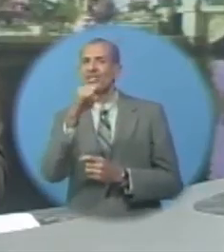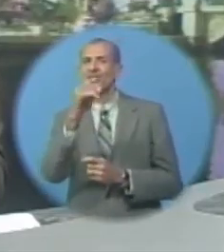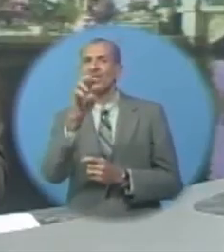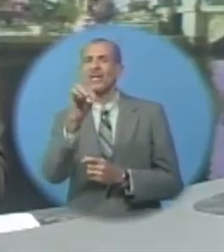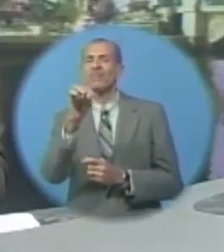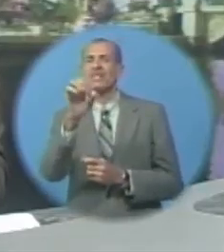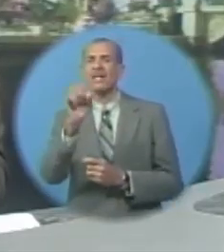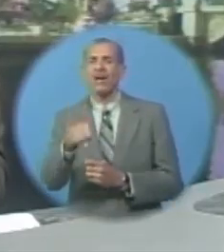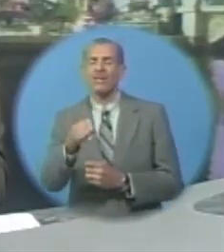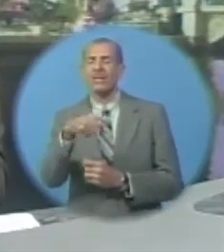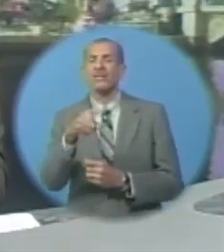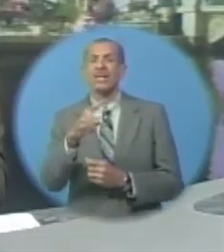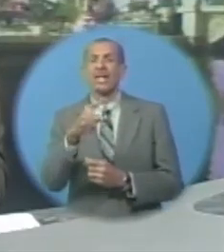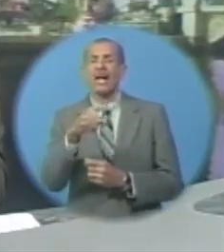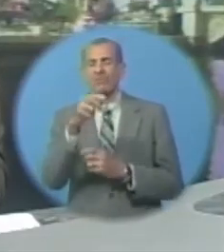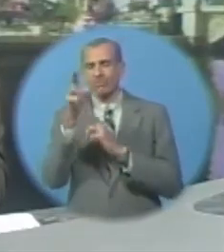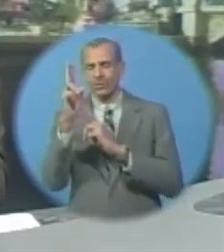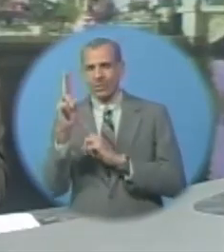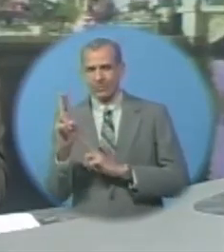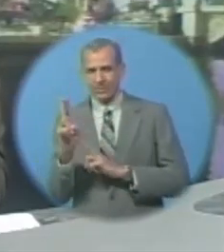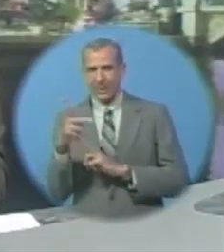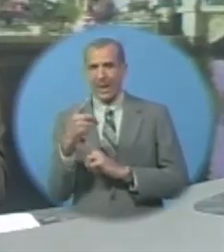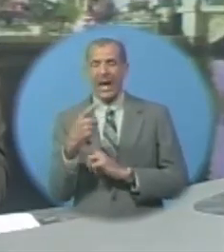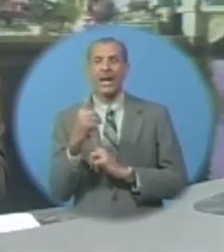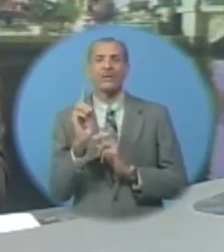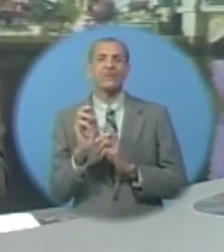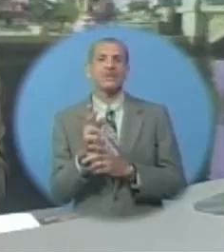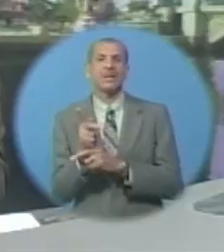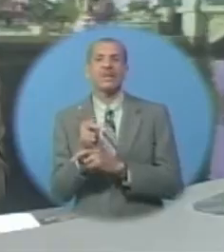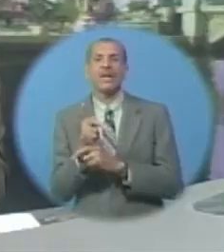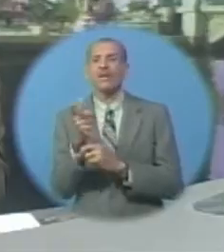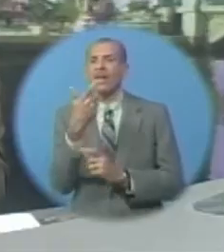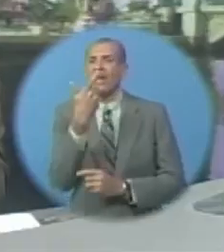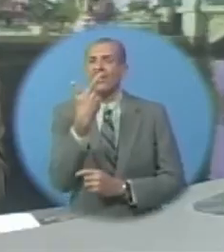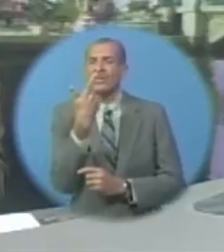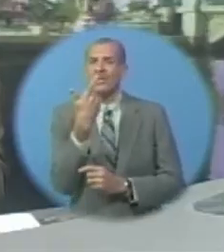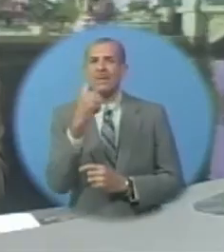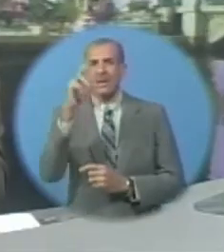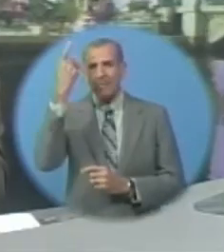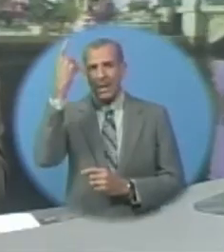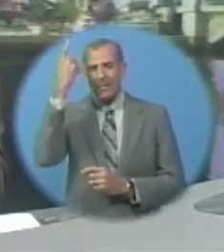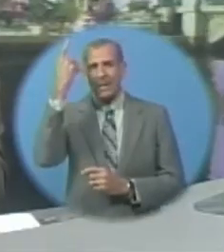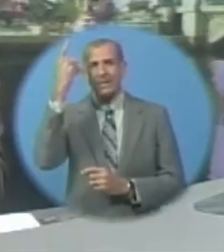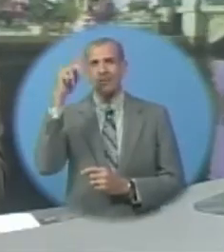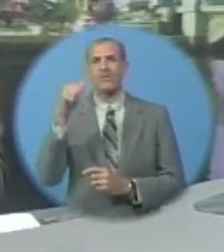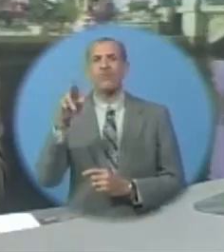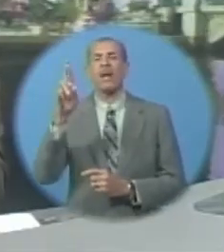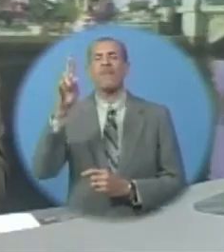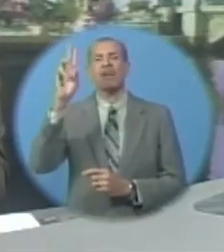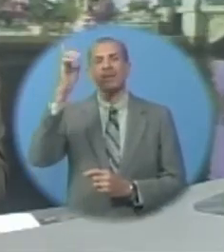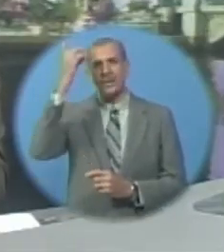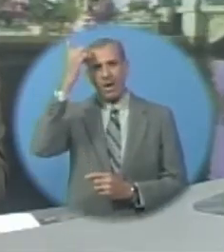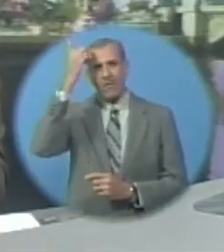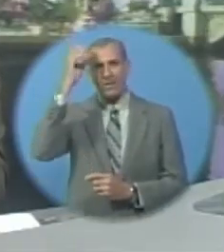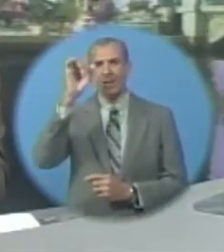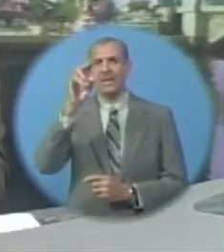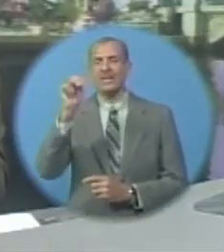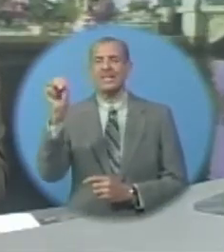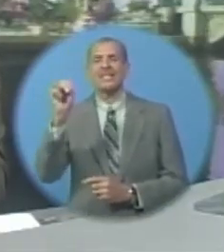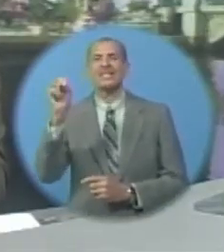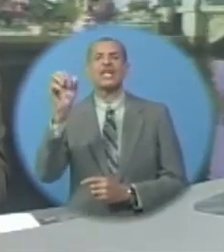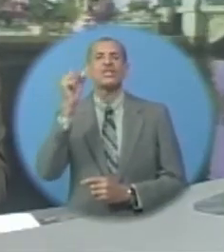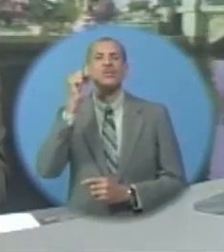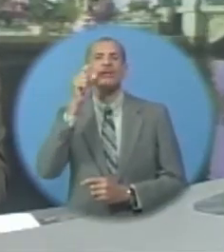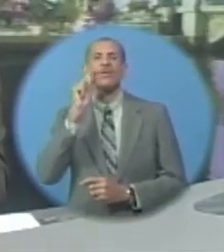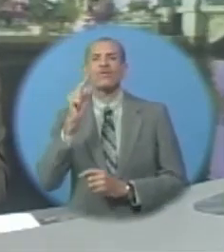constituency are already being recognized, and they were treated to lunch by their parliamentary representative, Donville Innes. Sharika Griffith was there